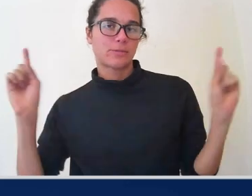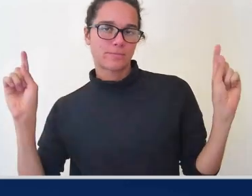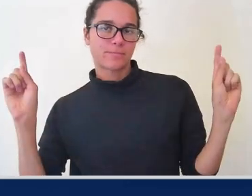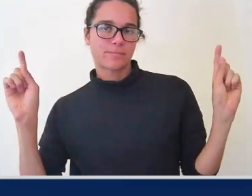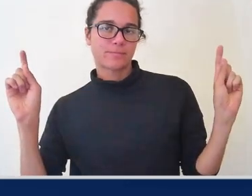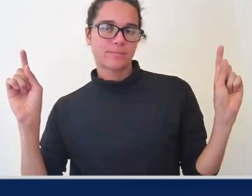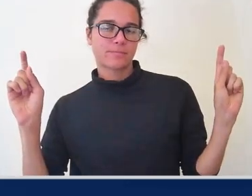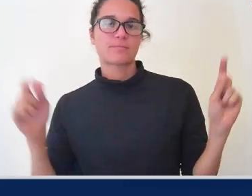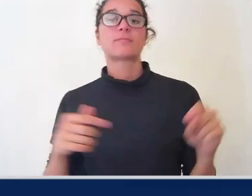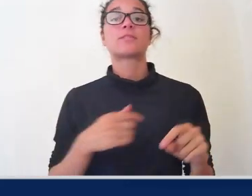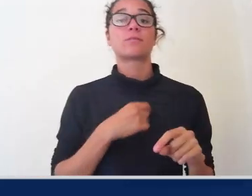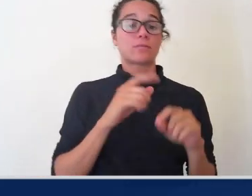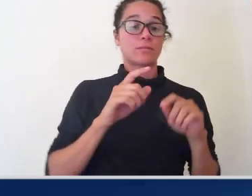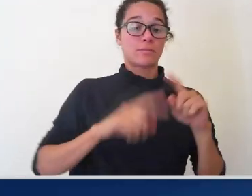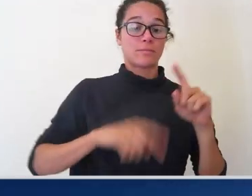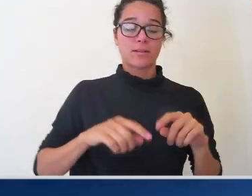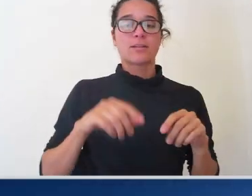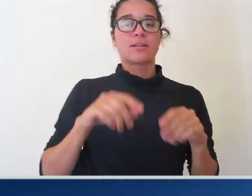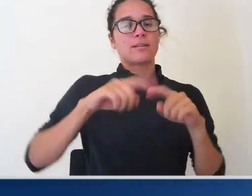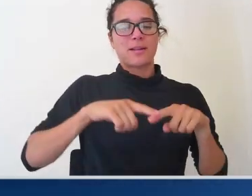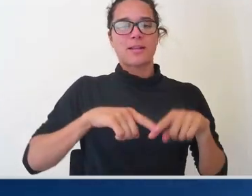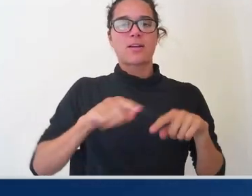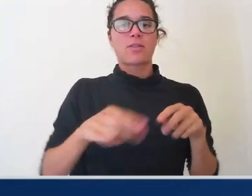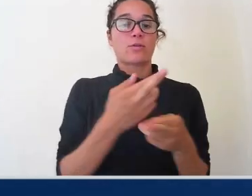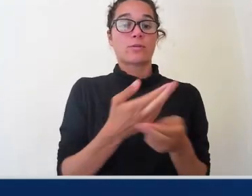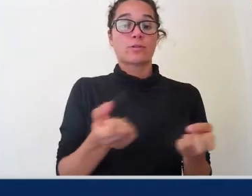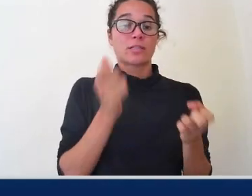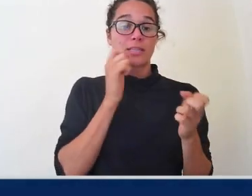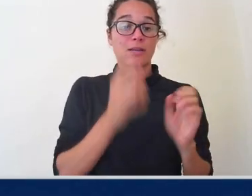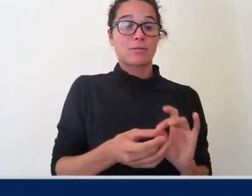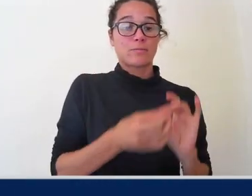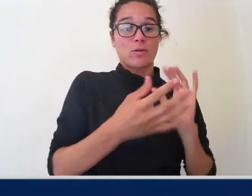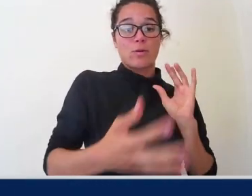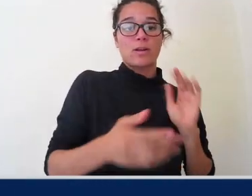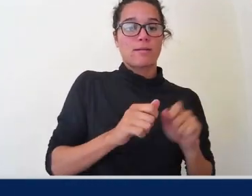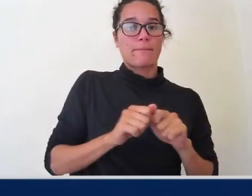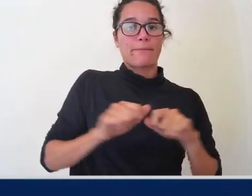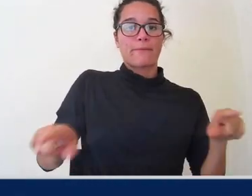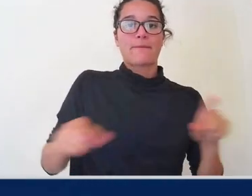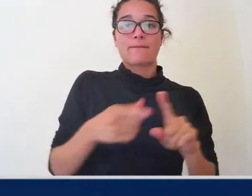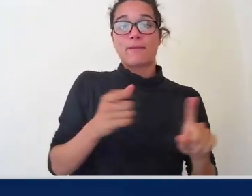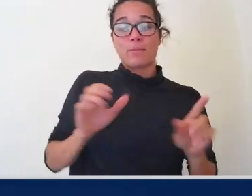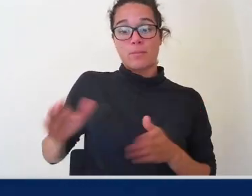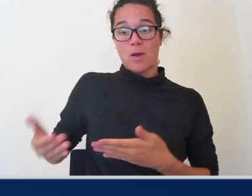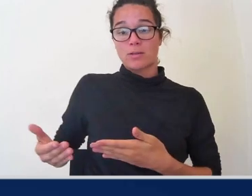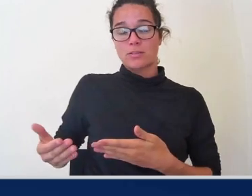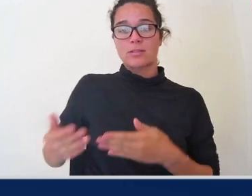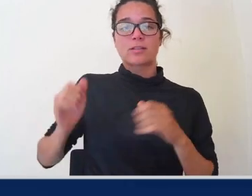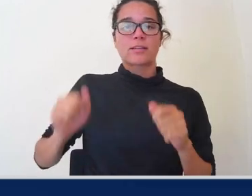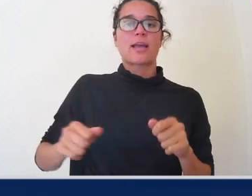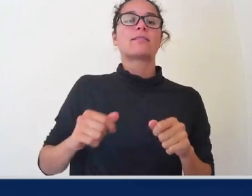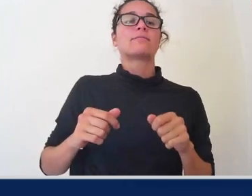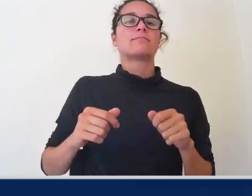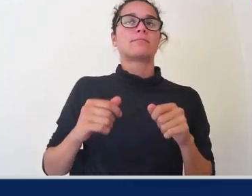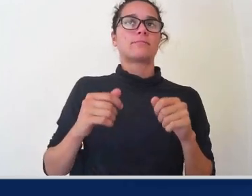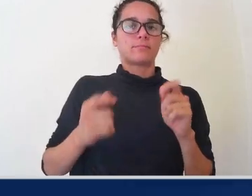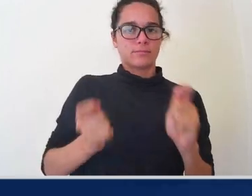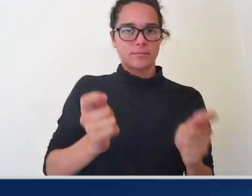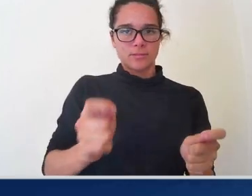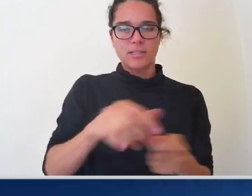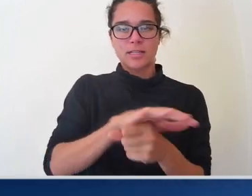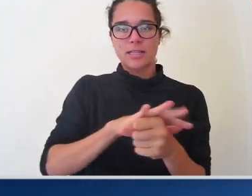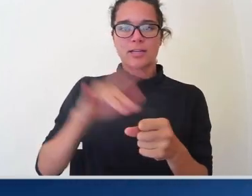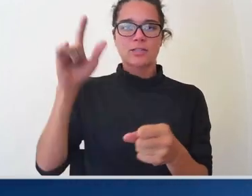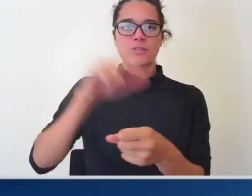becomes their landing zone, and then they can iterate over that deployment to make it a more customized landing zone, so to speak. Okay, I get